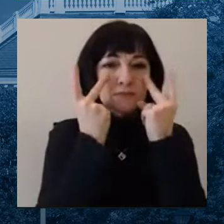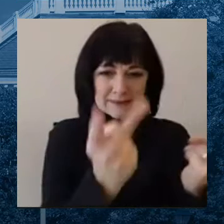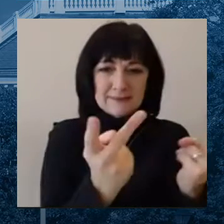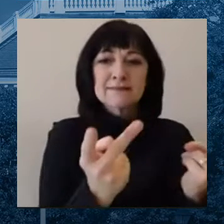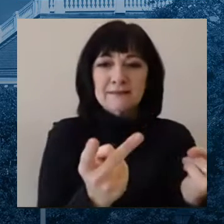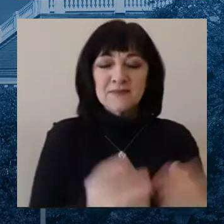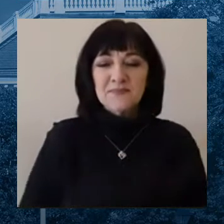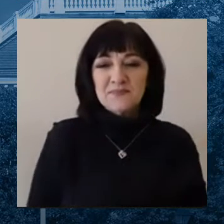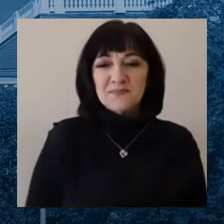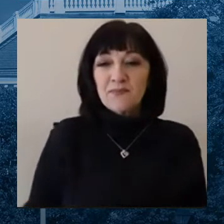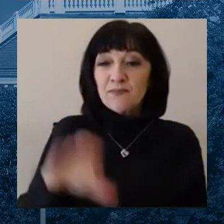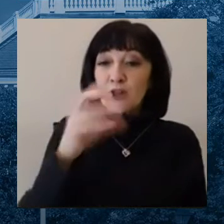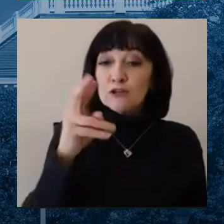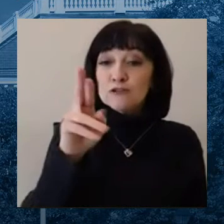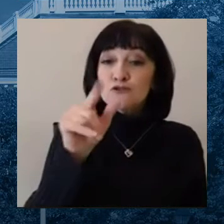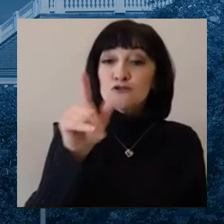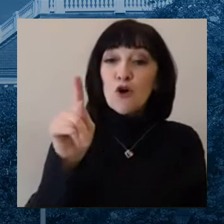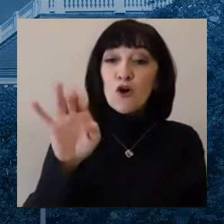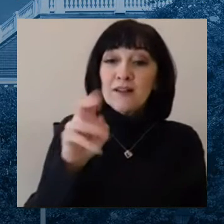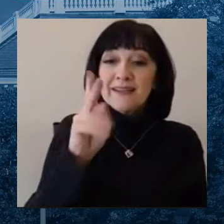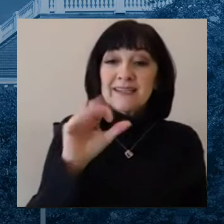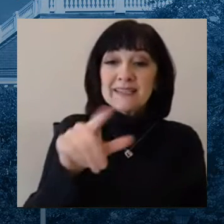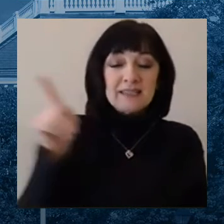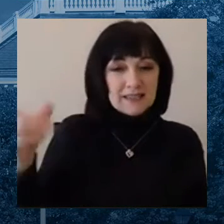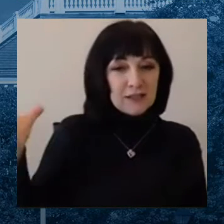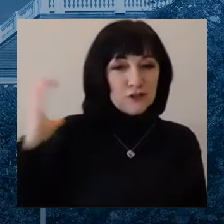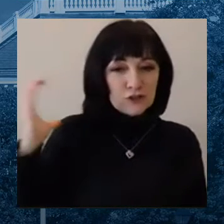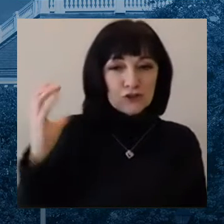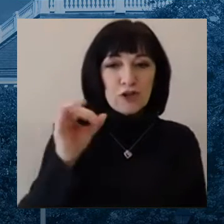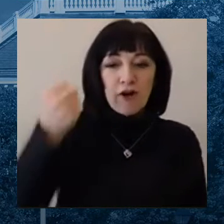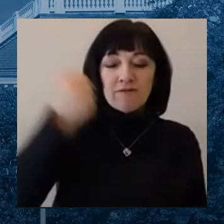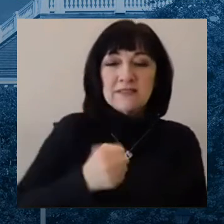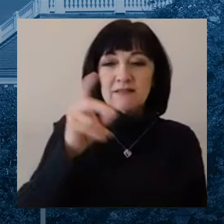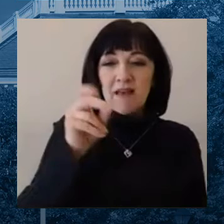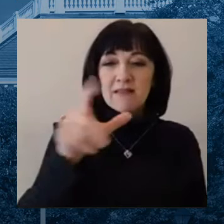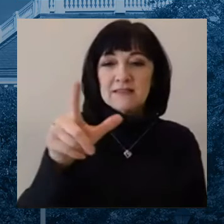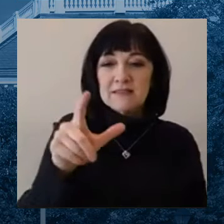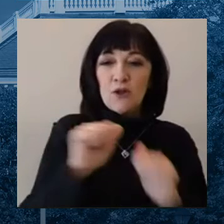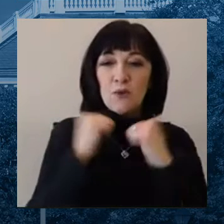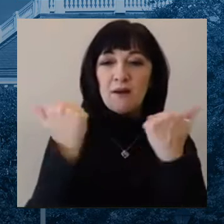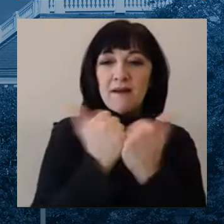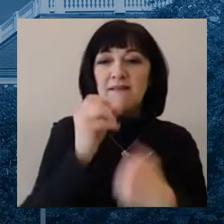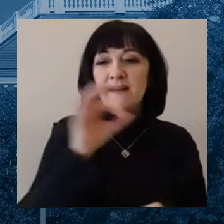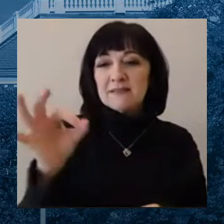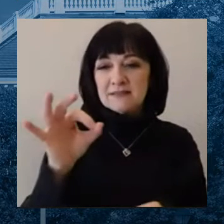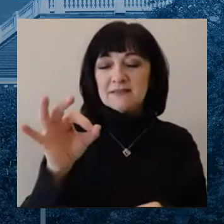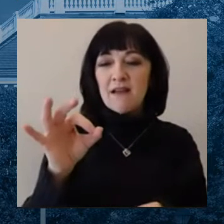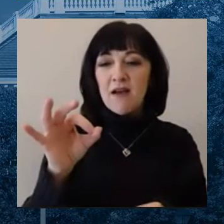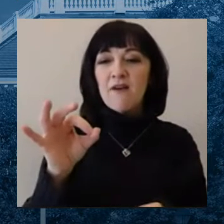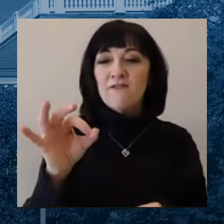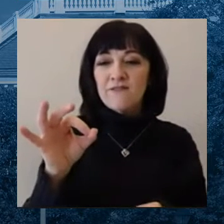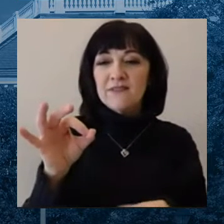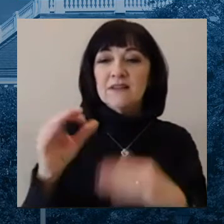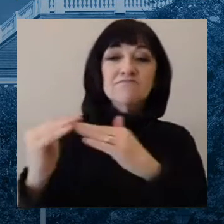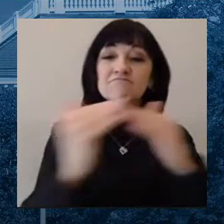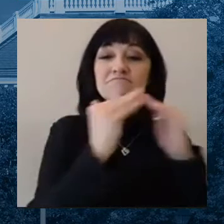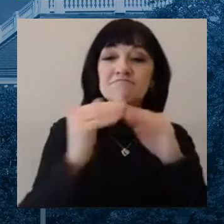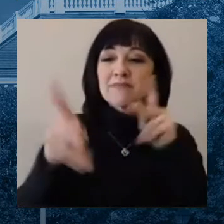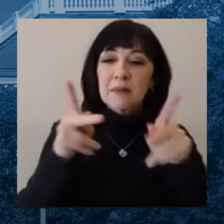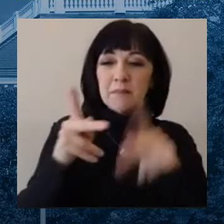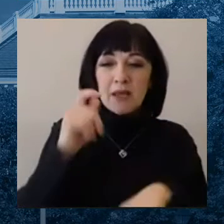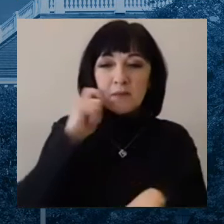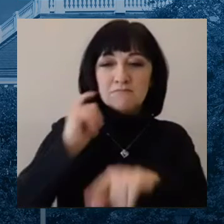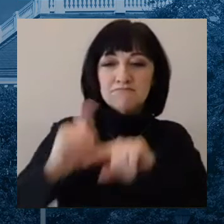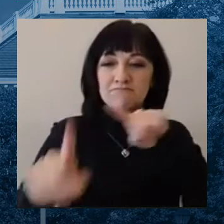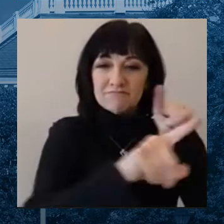is joining us as well, and chair and founder of the Southern Delaware Alliance for Racial Justice. Thank you, Charlotte, for joining us.